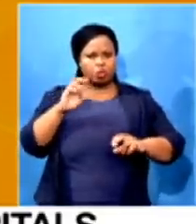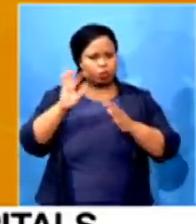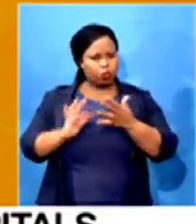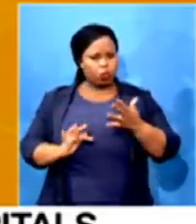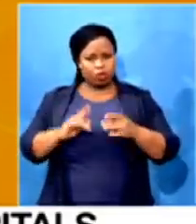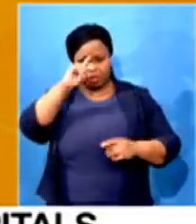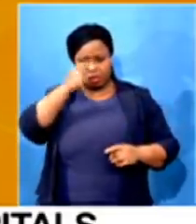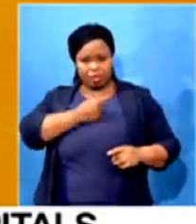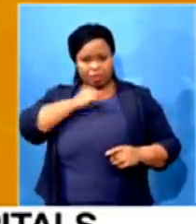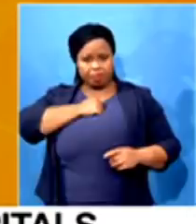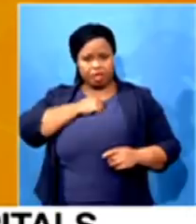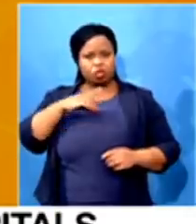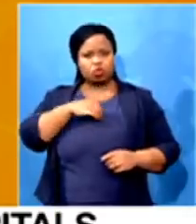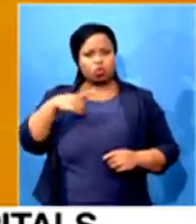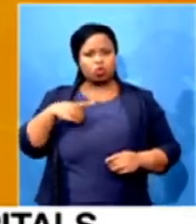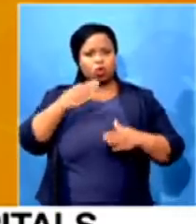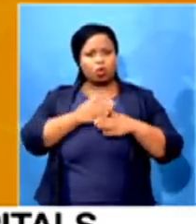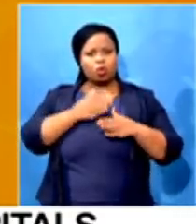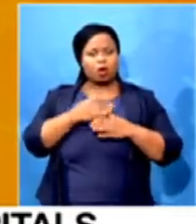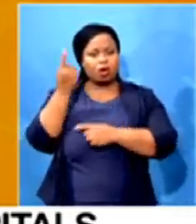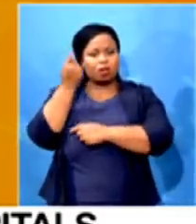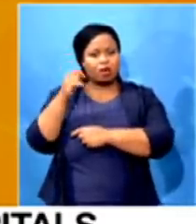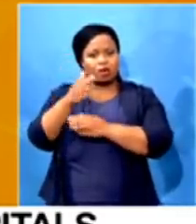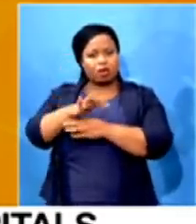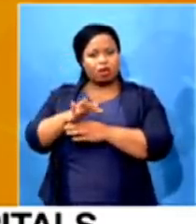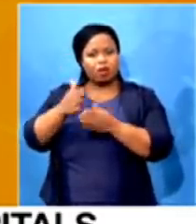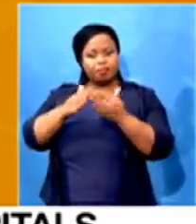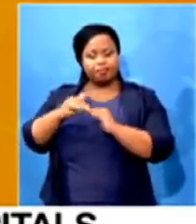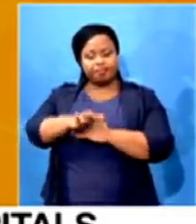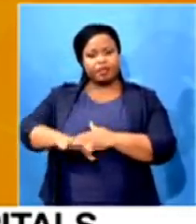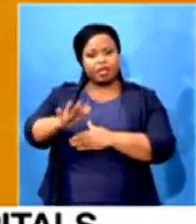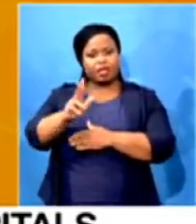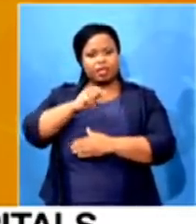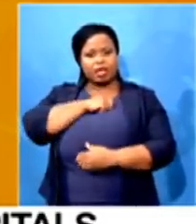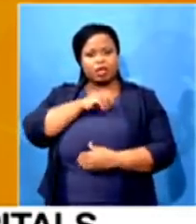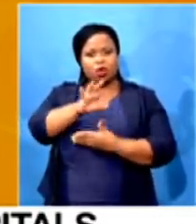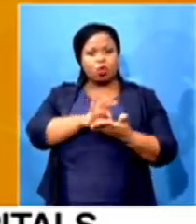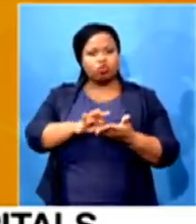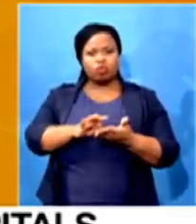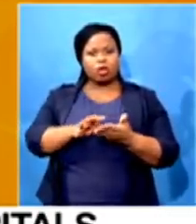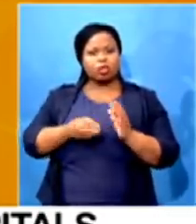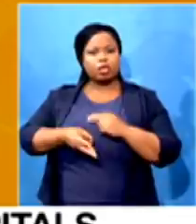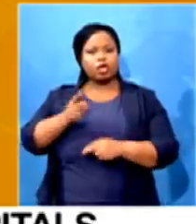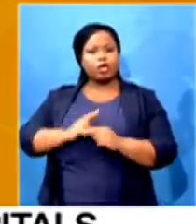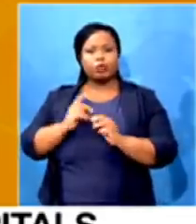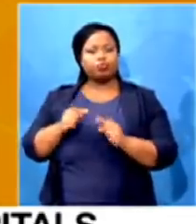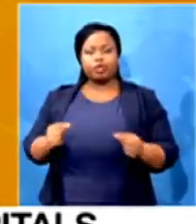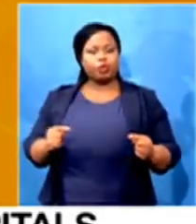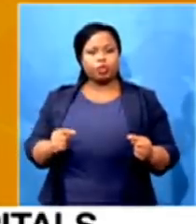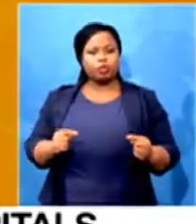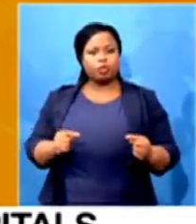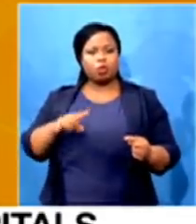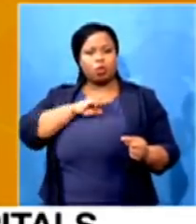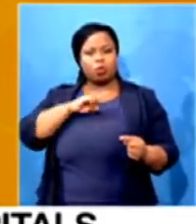son, who is a doctor, works in a rural area in KwaZulu-Natal. His contract cannot be renewed as out